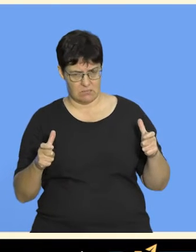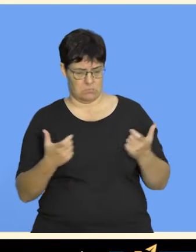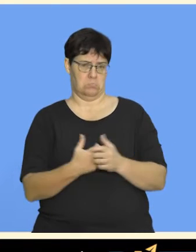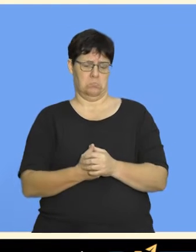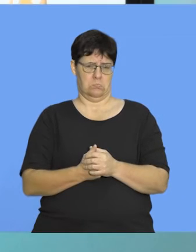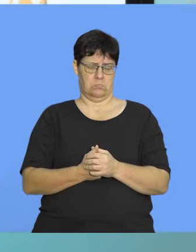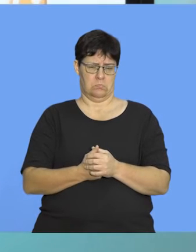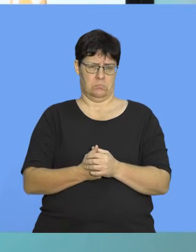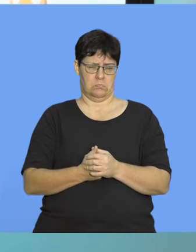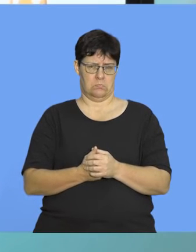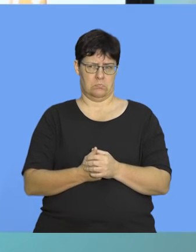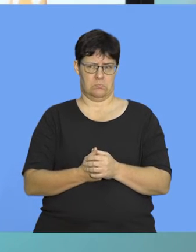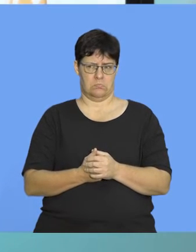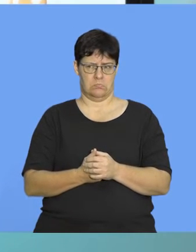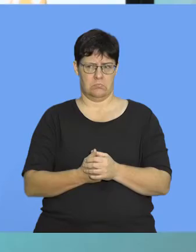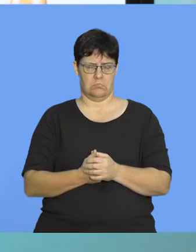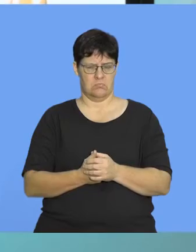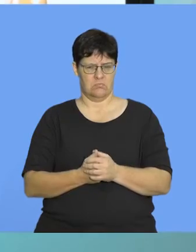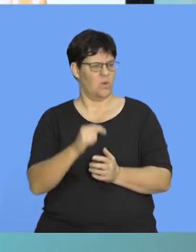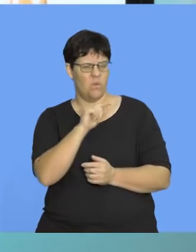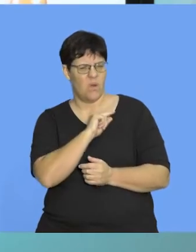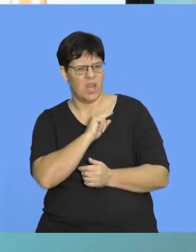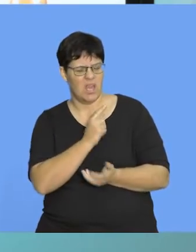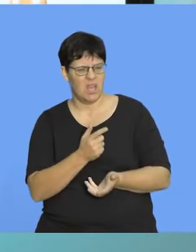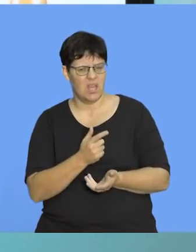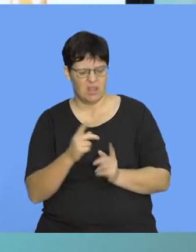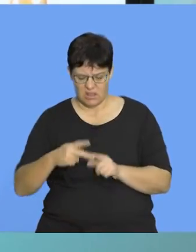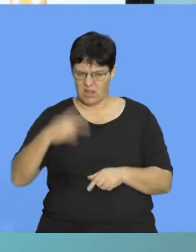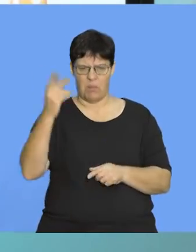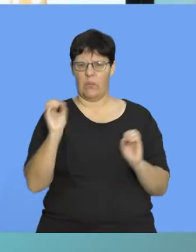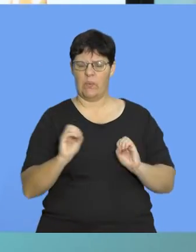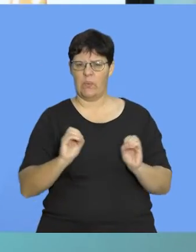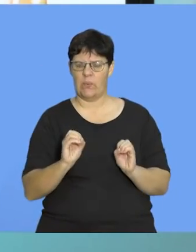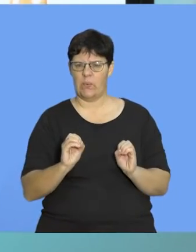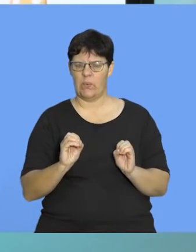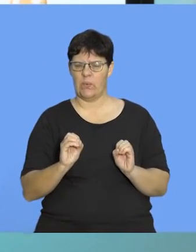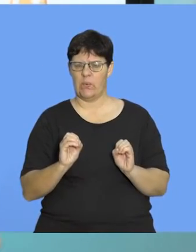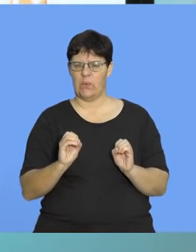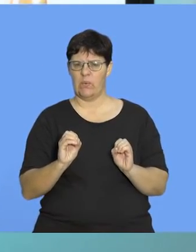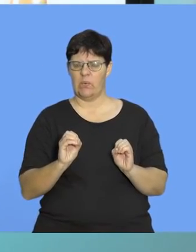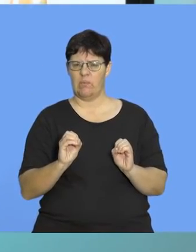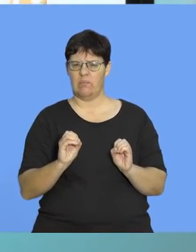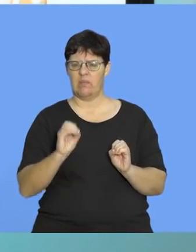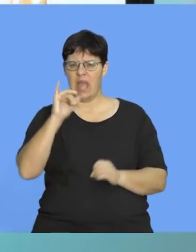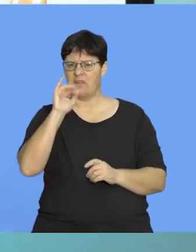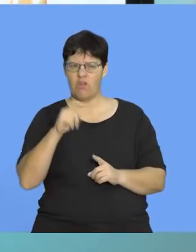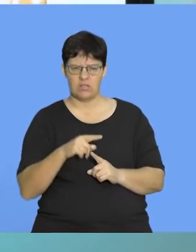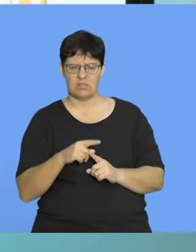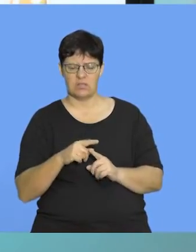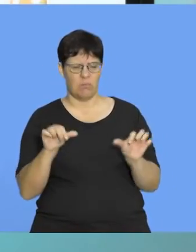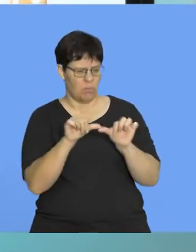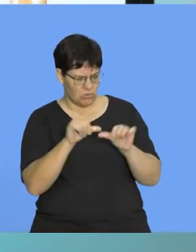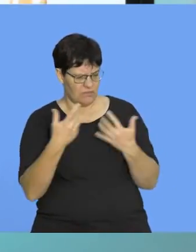Okay, so if the force got bigger, but why didn't it just double? We've done inverse proportion somewhere else before,